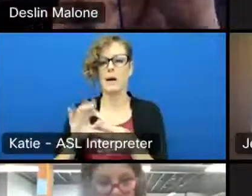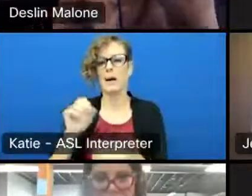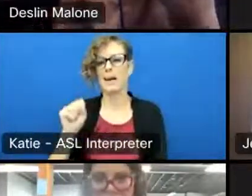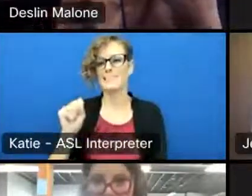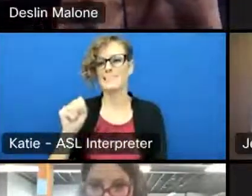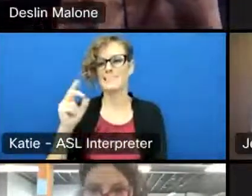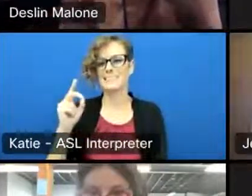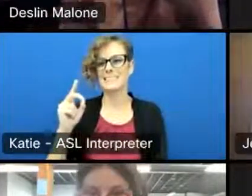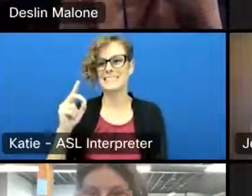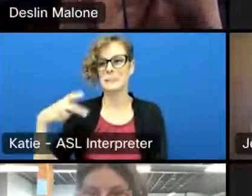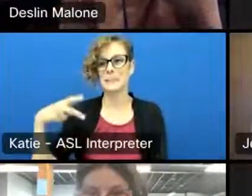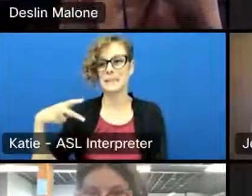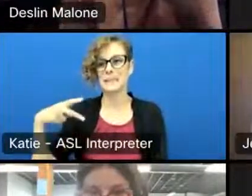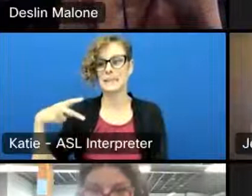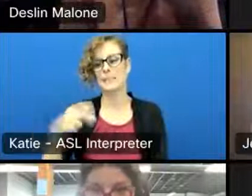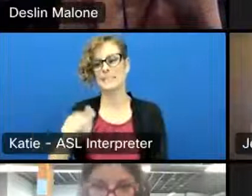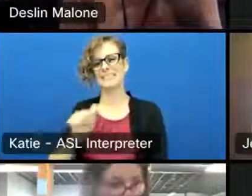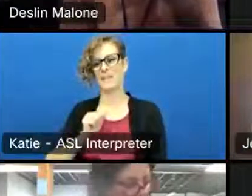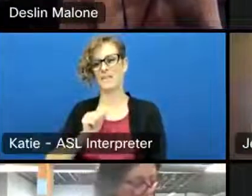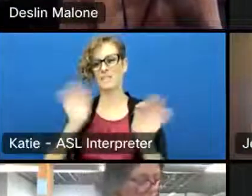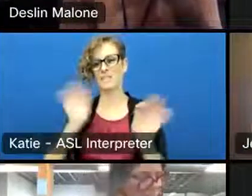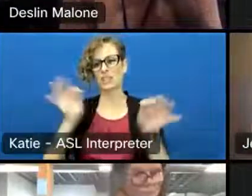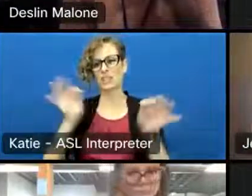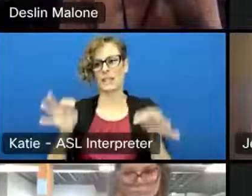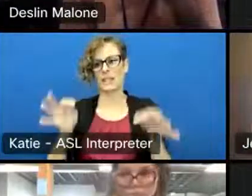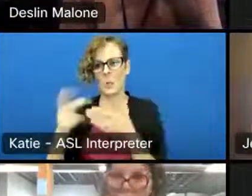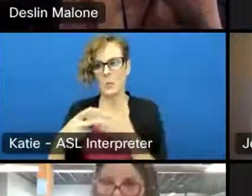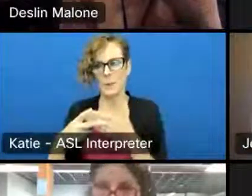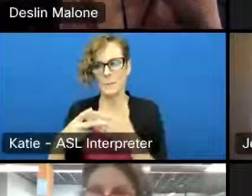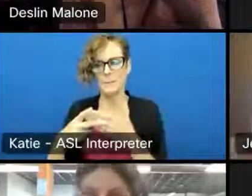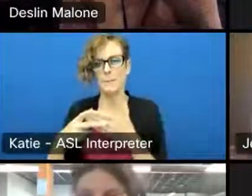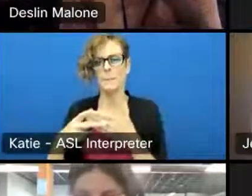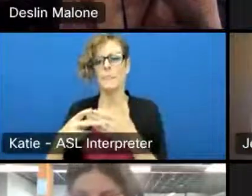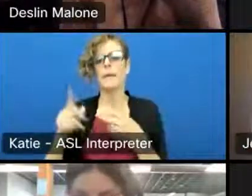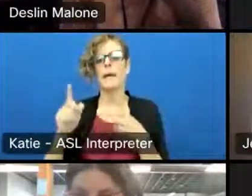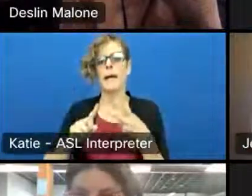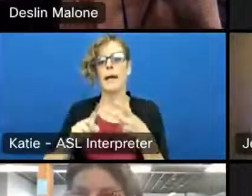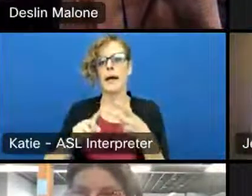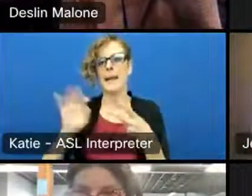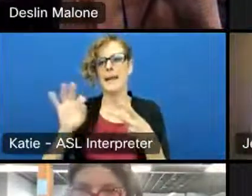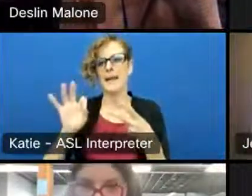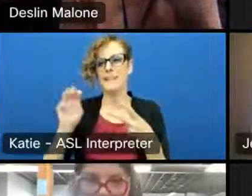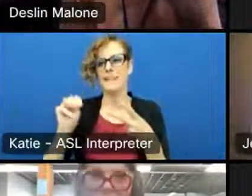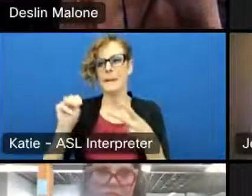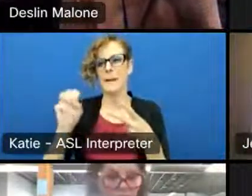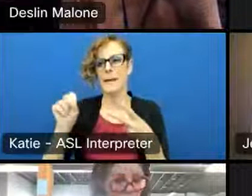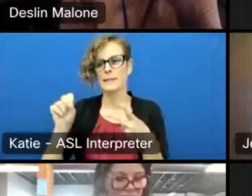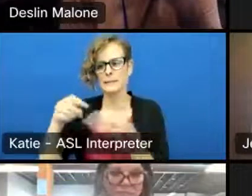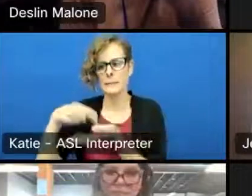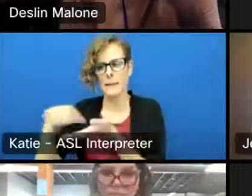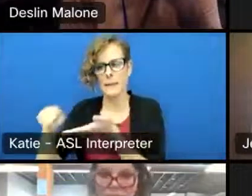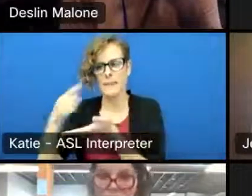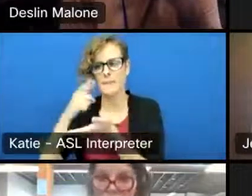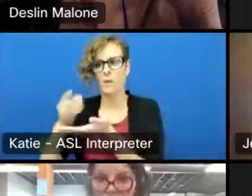SDP, and so the self-determination program, and the FMSs, the payments for the